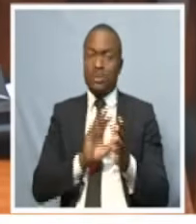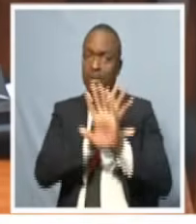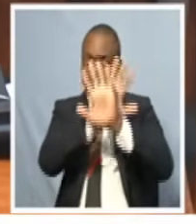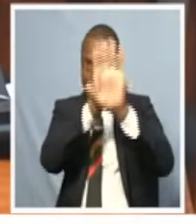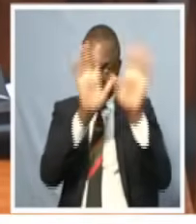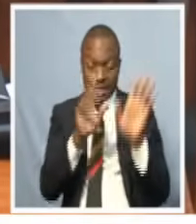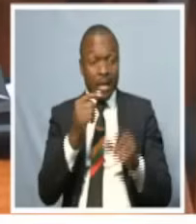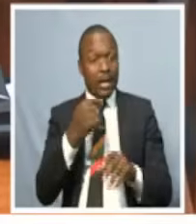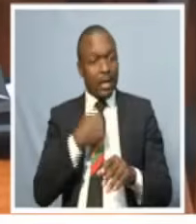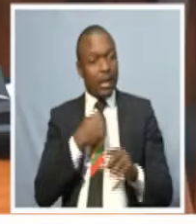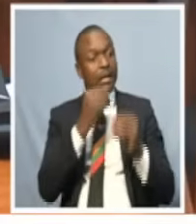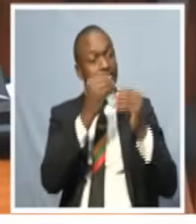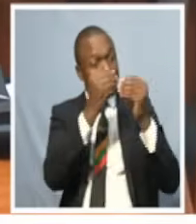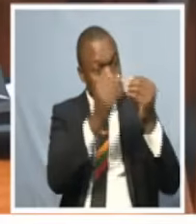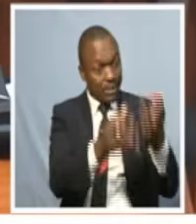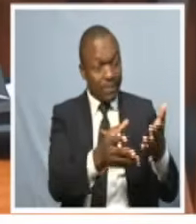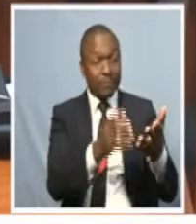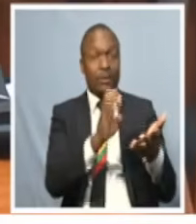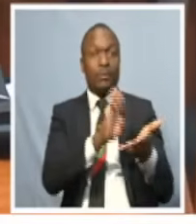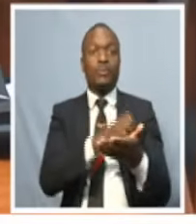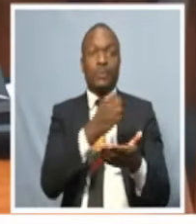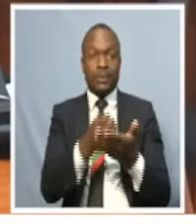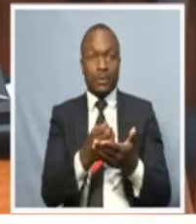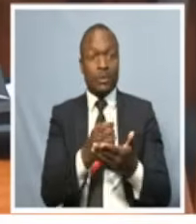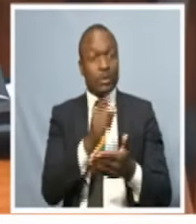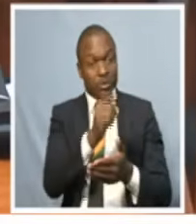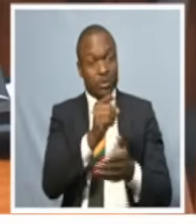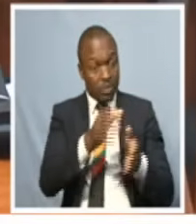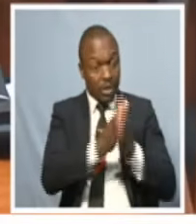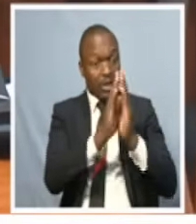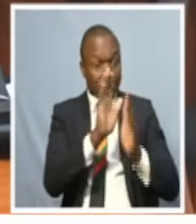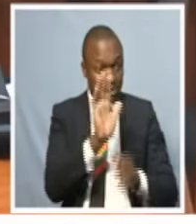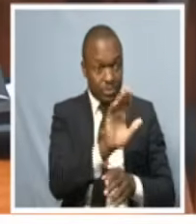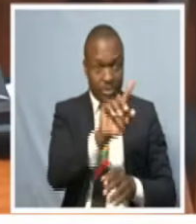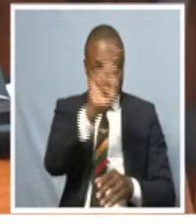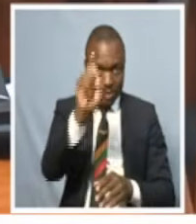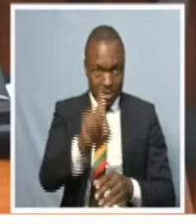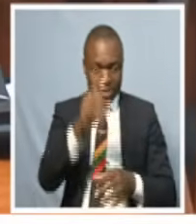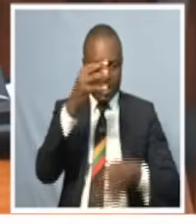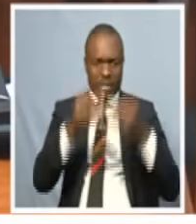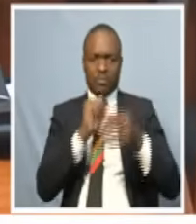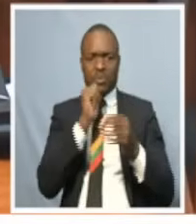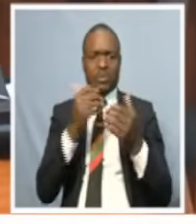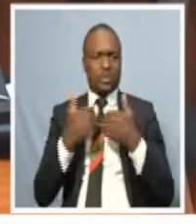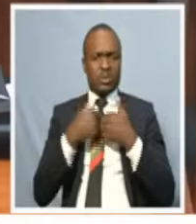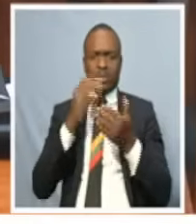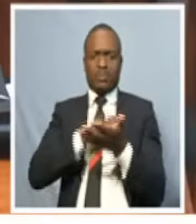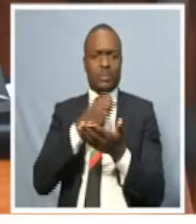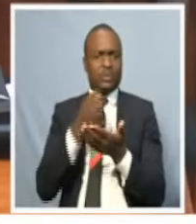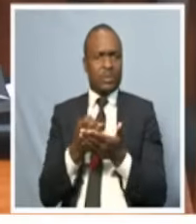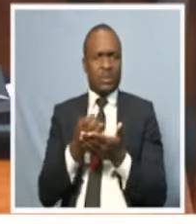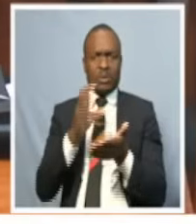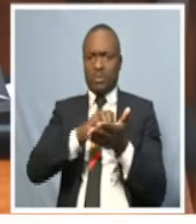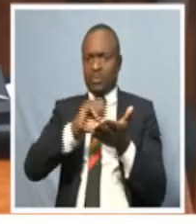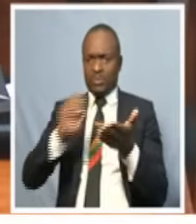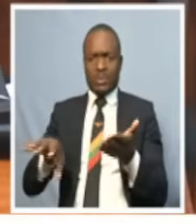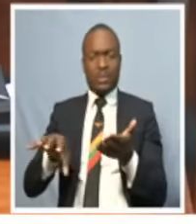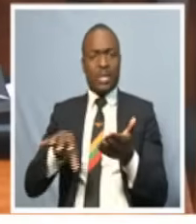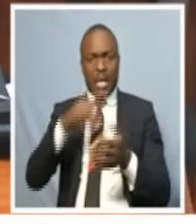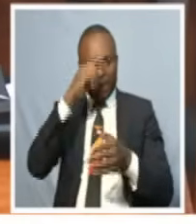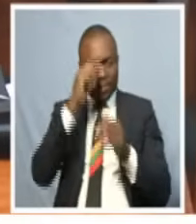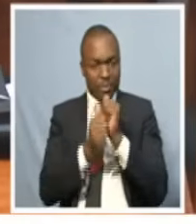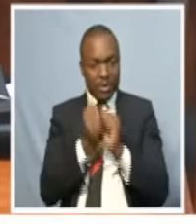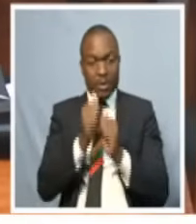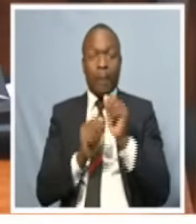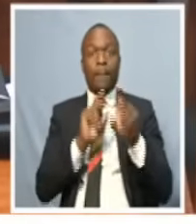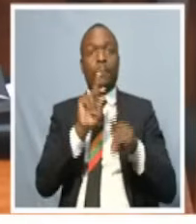I said produce evidence. Then you got your question. If you have no evidence for that, withdraw it, because